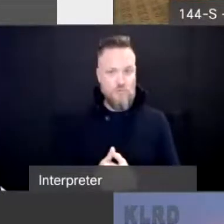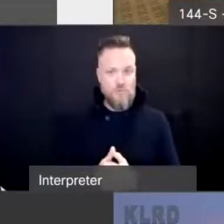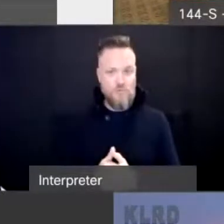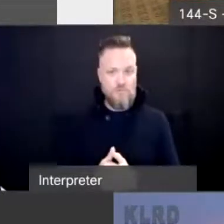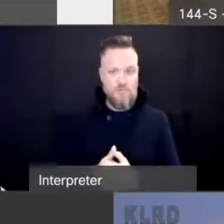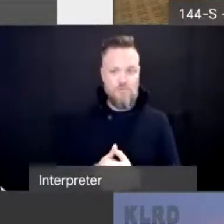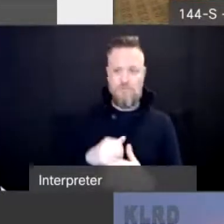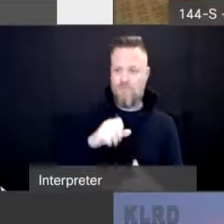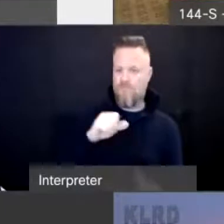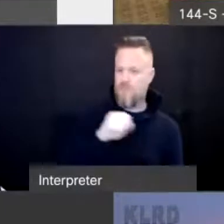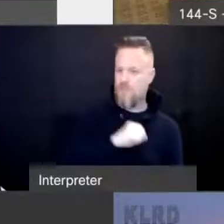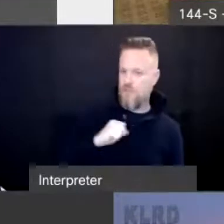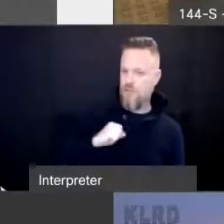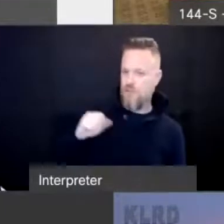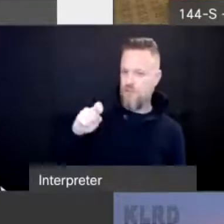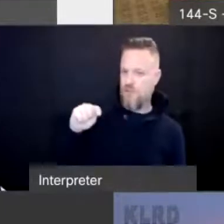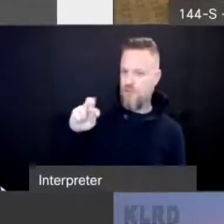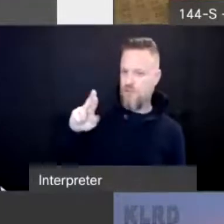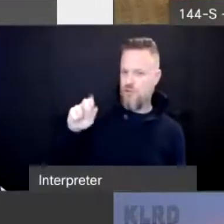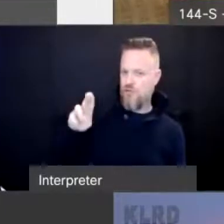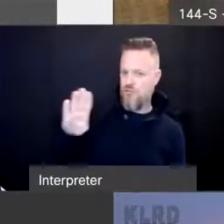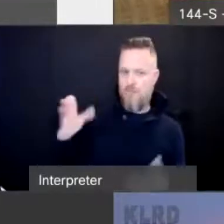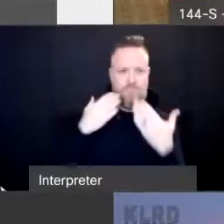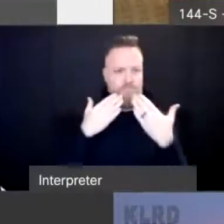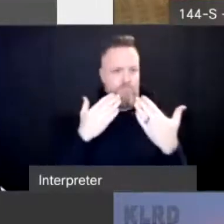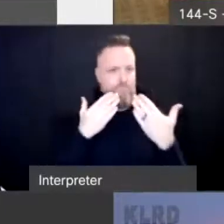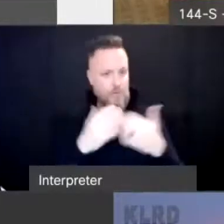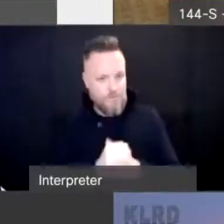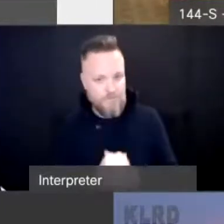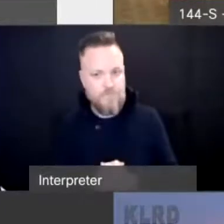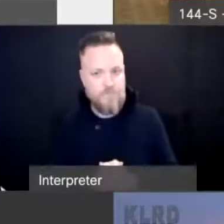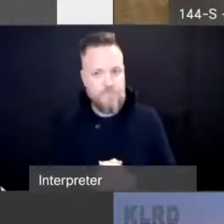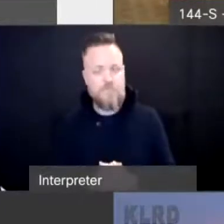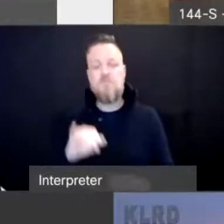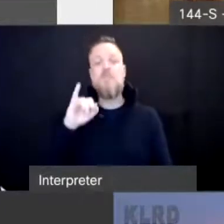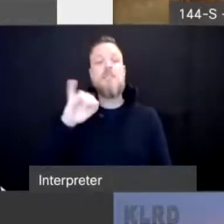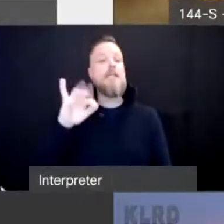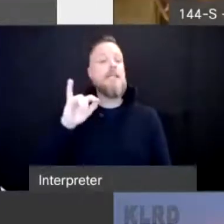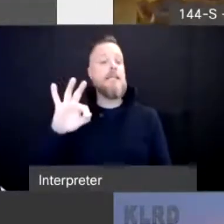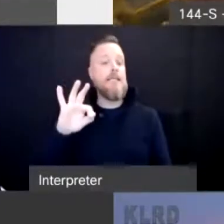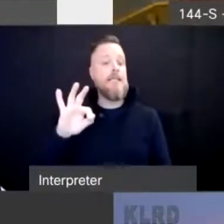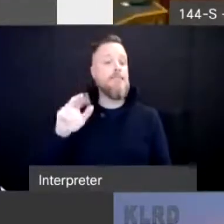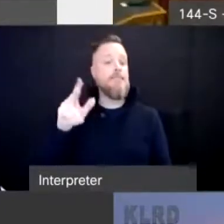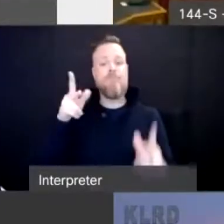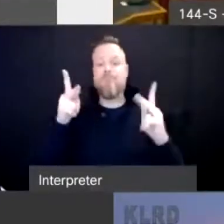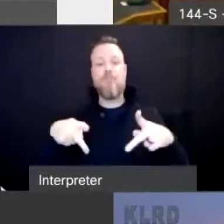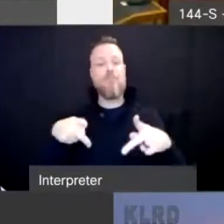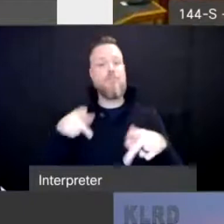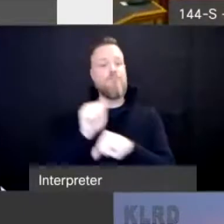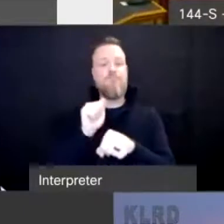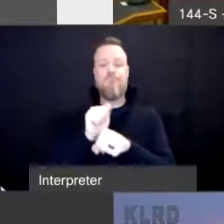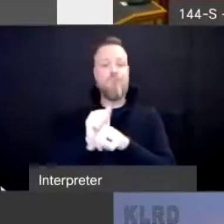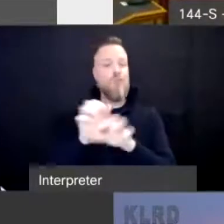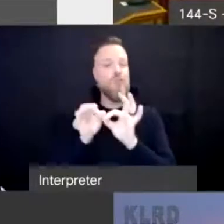Senator Straub. Thank you, Madam Chair. So if someone who has been working as an